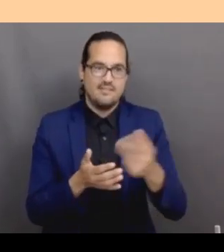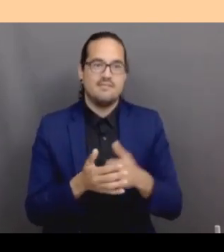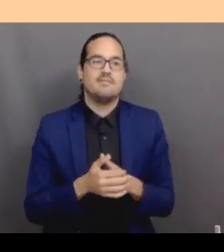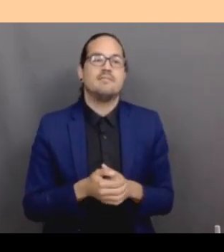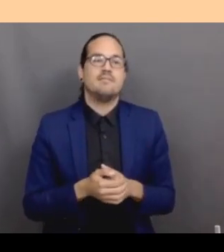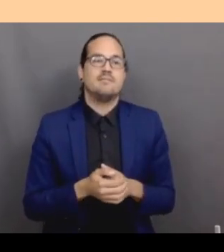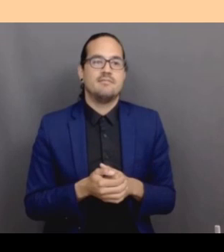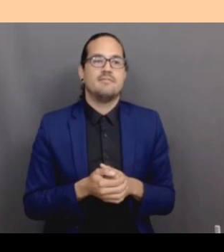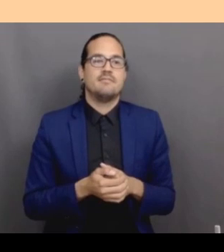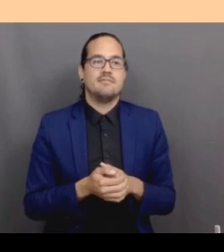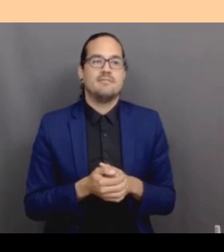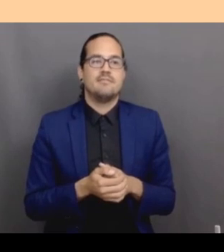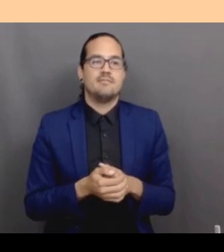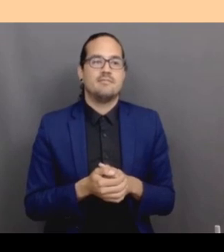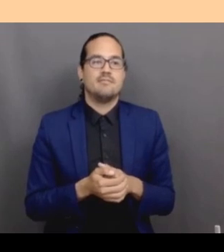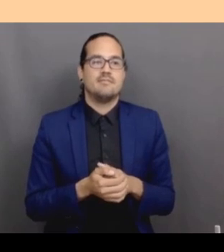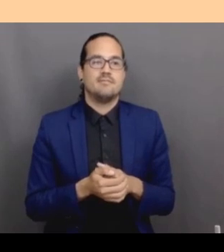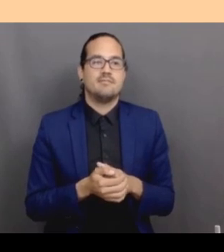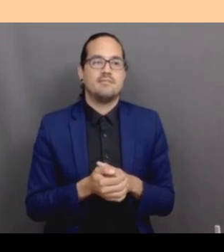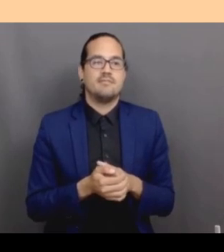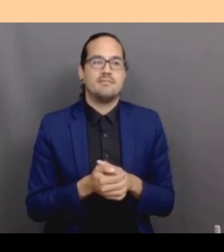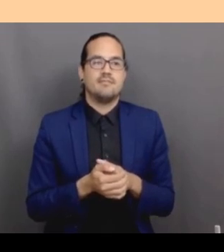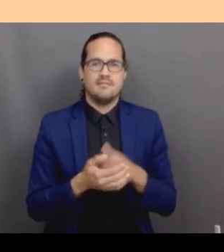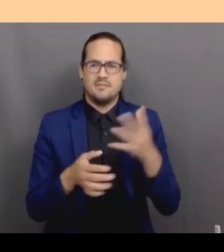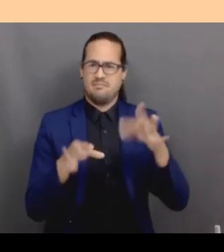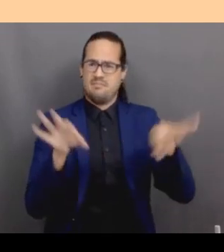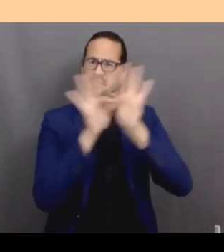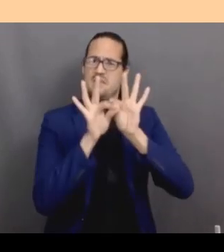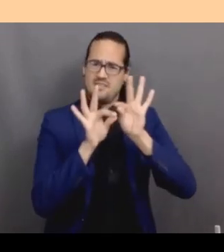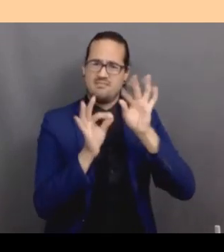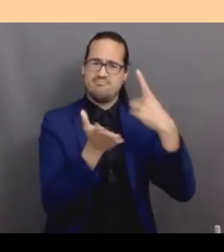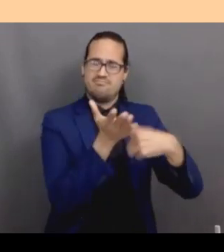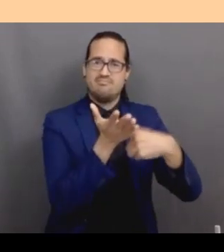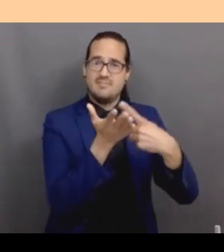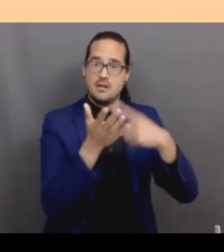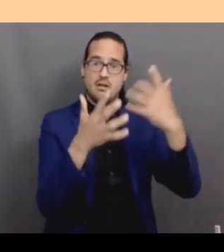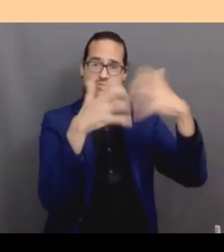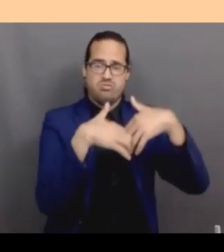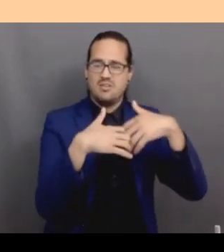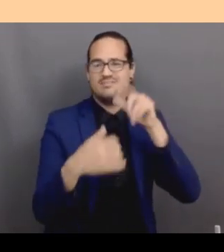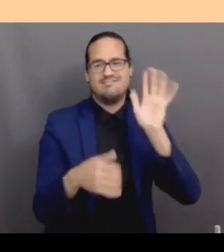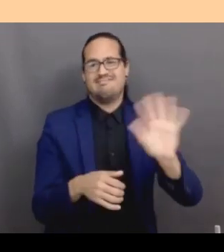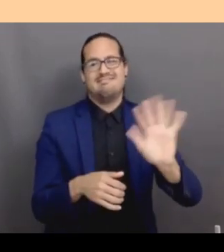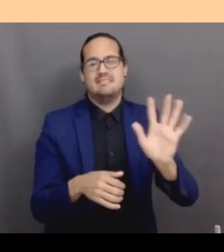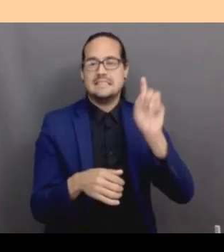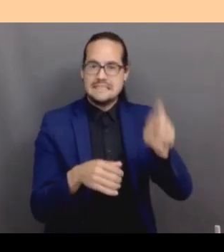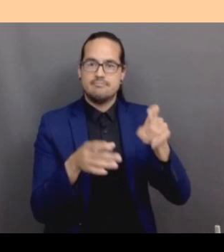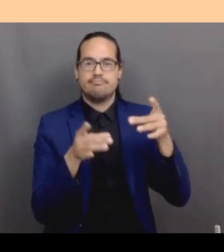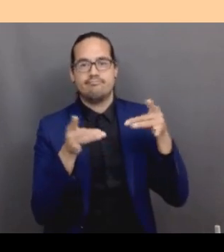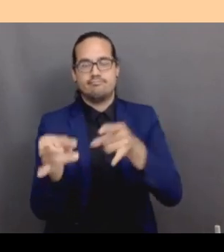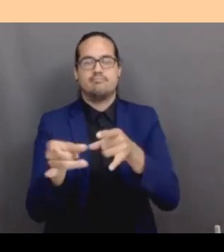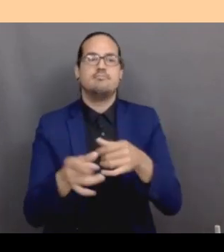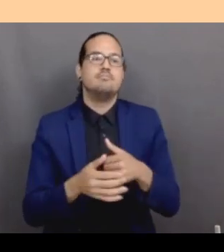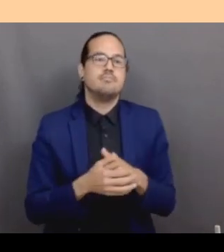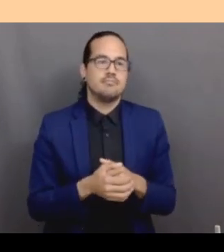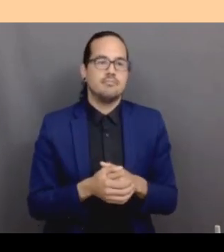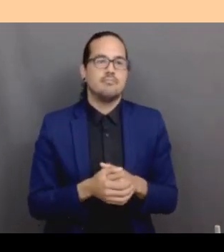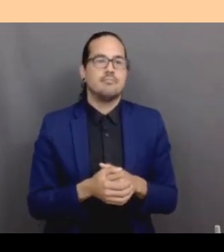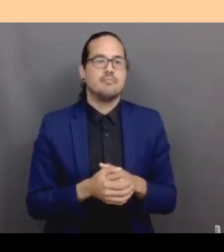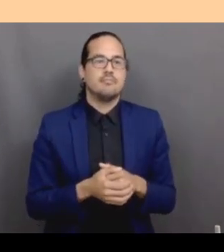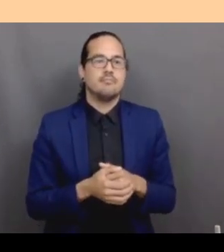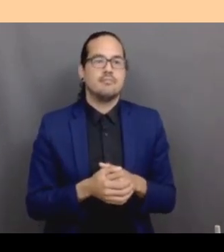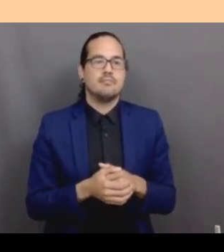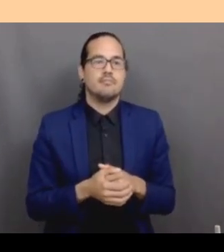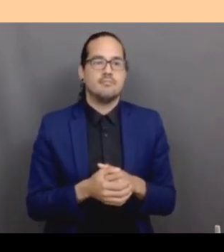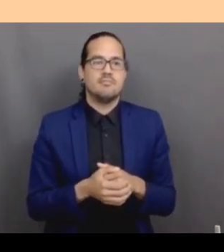hope you're still enjoying this message, even though it may have taken place a couple hours earlier. I do want to reassure you, though, we received many